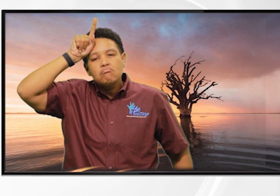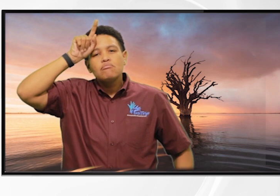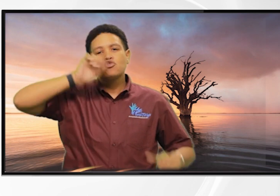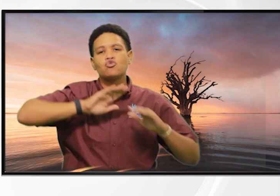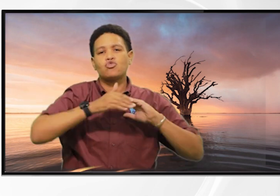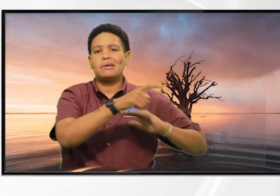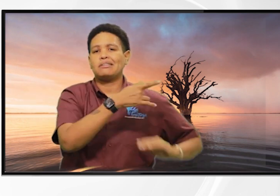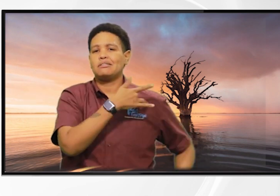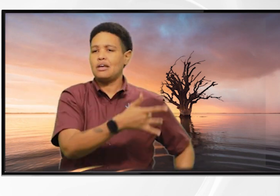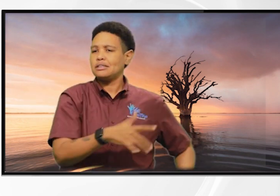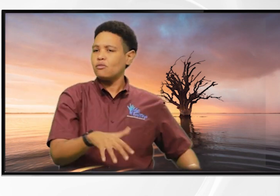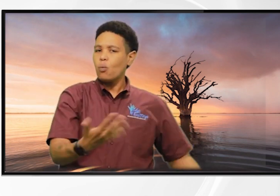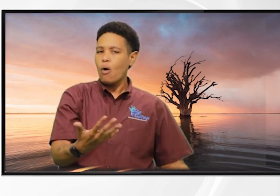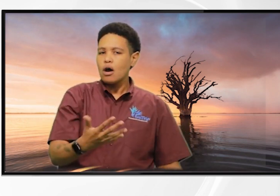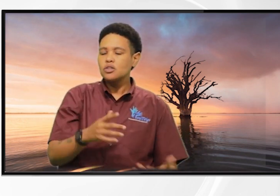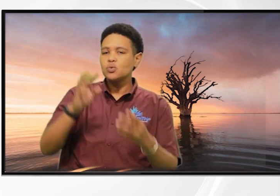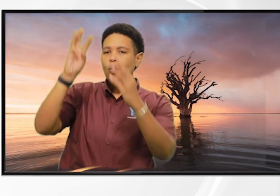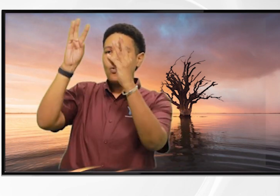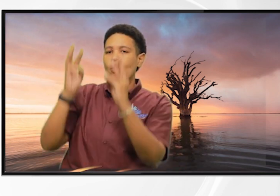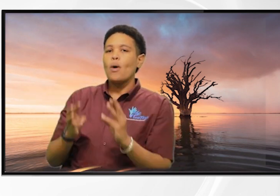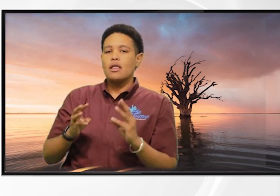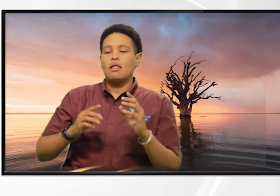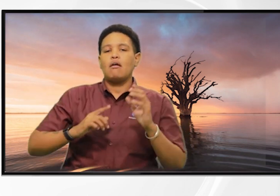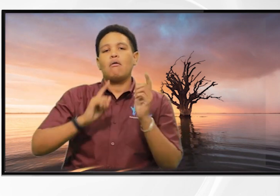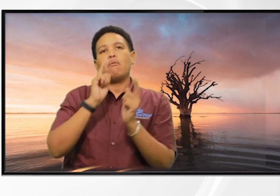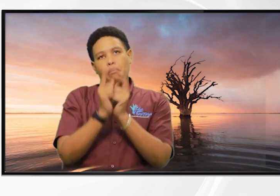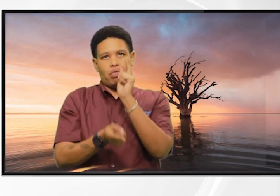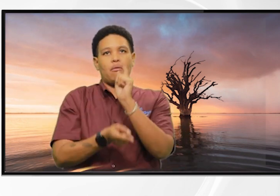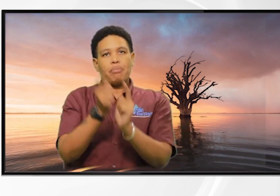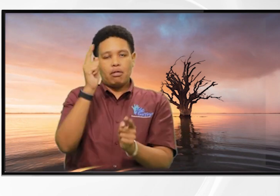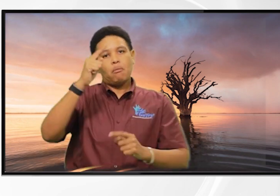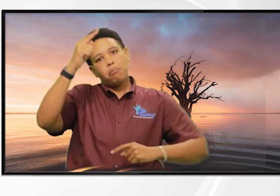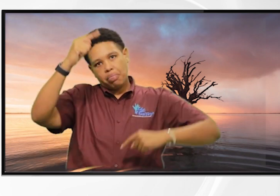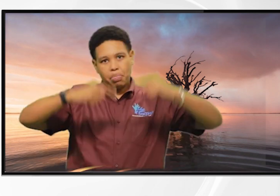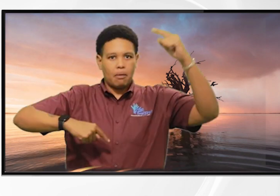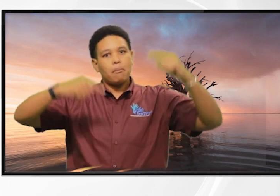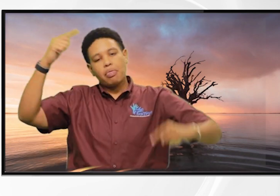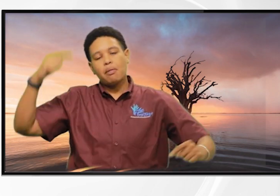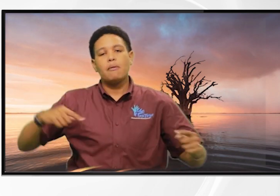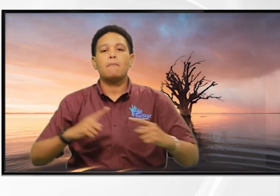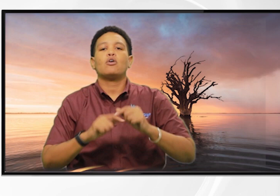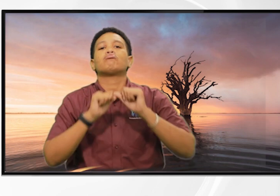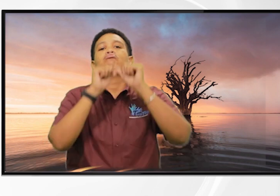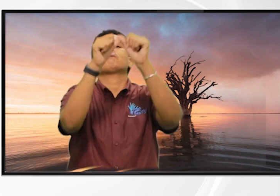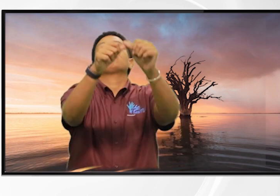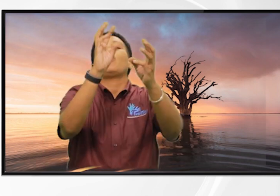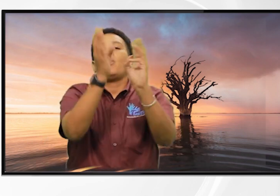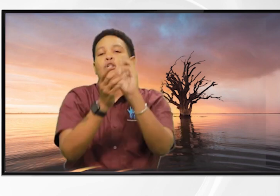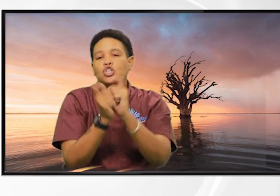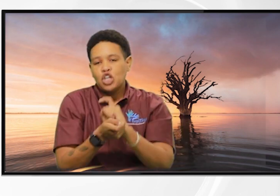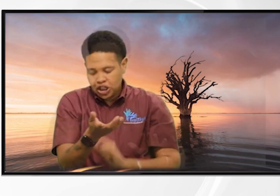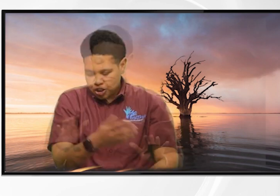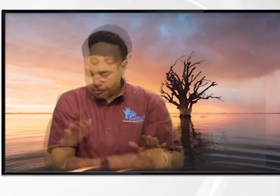Jamaica's sensitivity to climate fluctuations and long-term climate change.